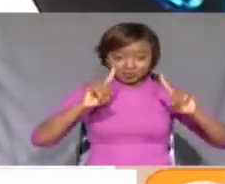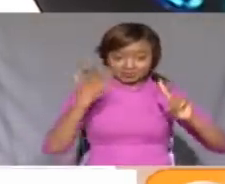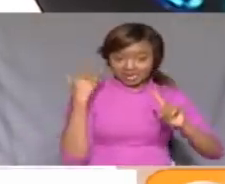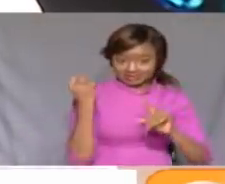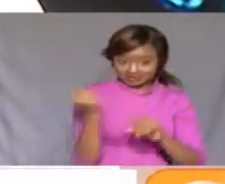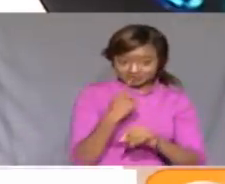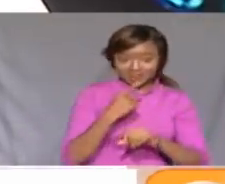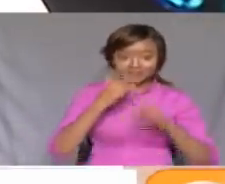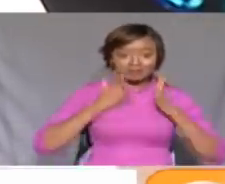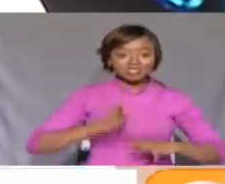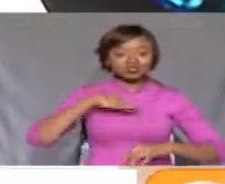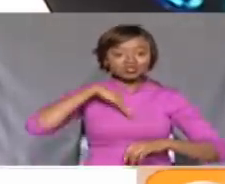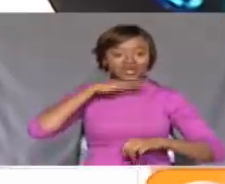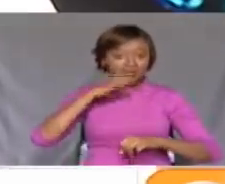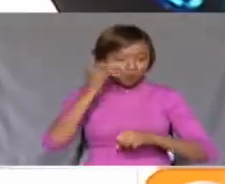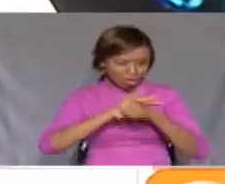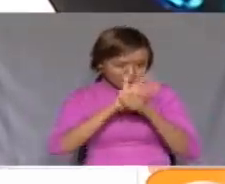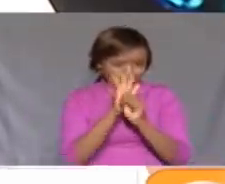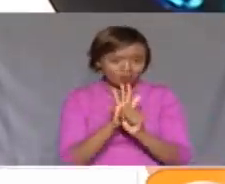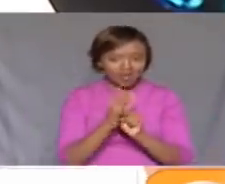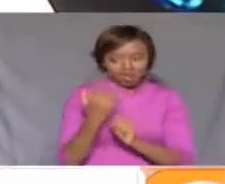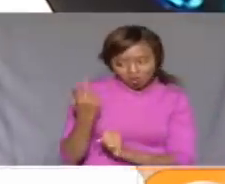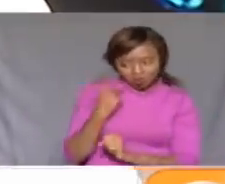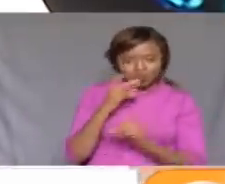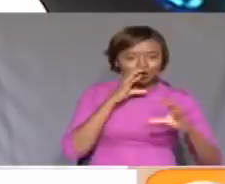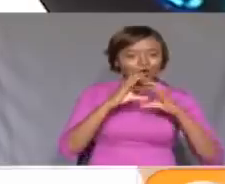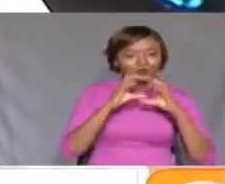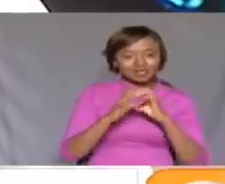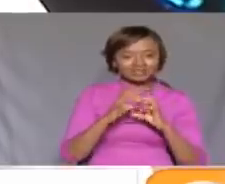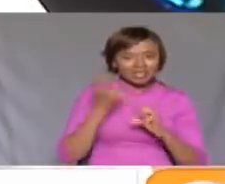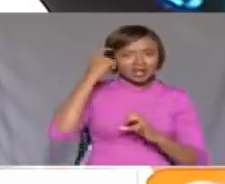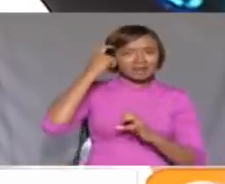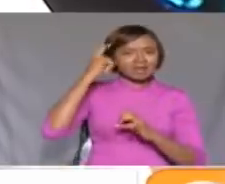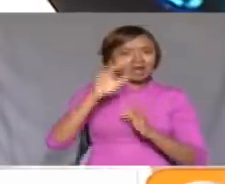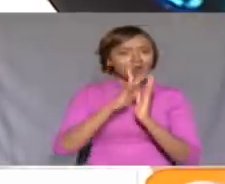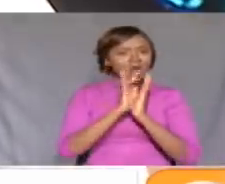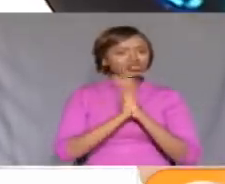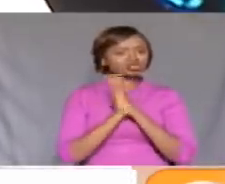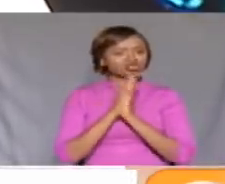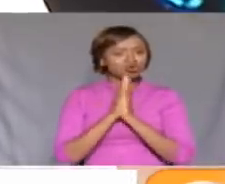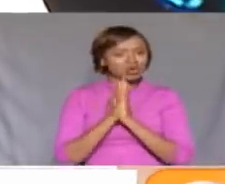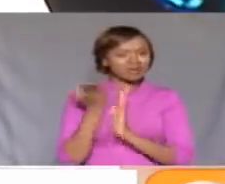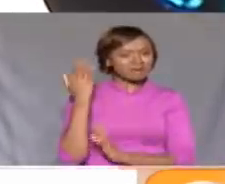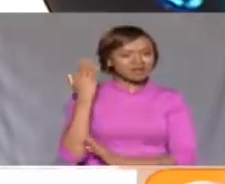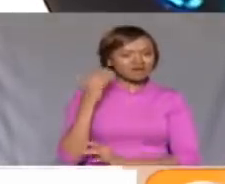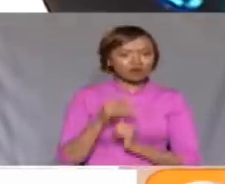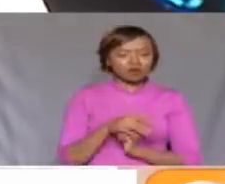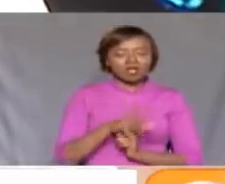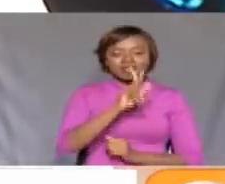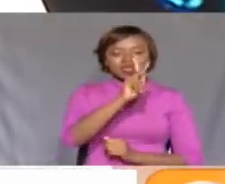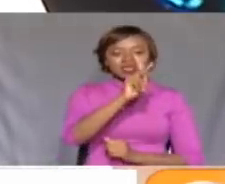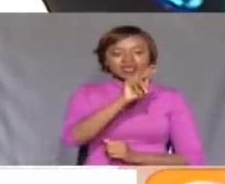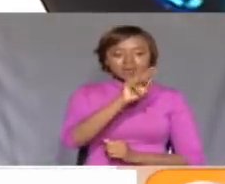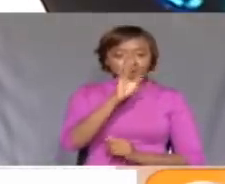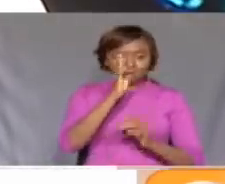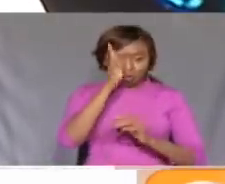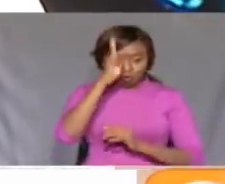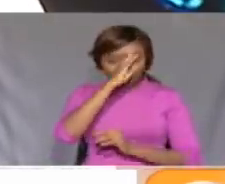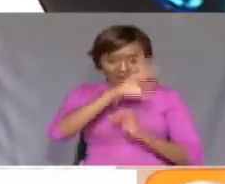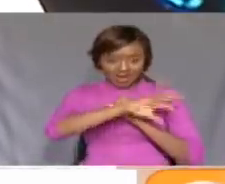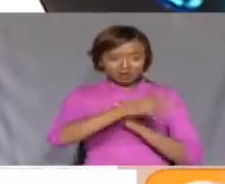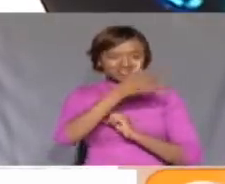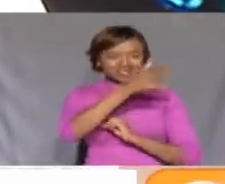month, we spoke, and he reminded me of a story we covered in his village of birth, Kimalewa, Bungoma